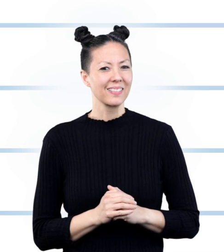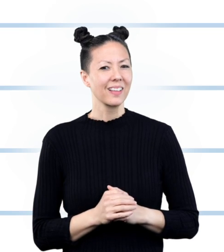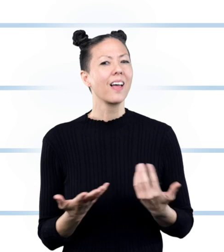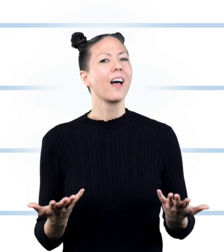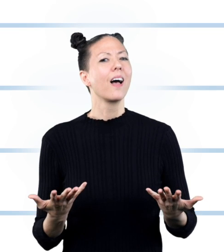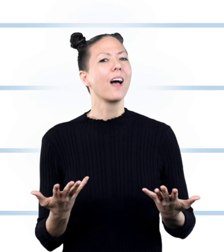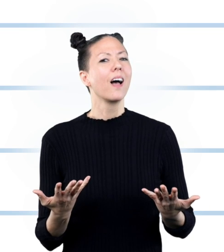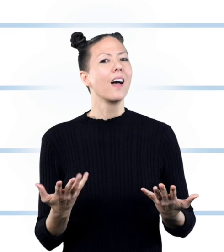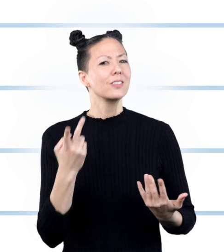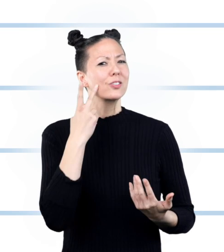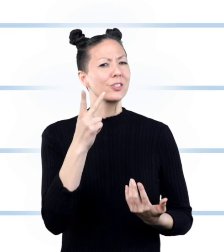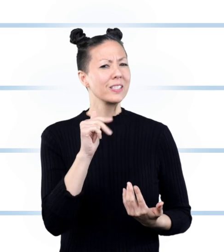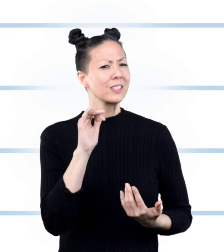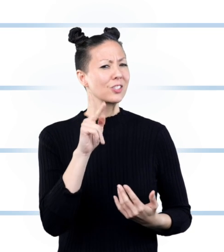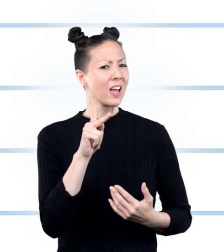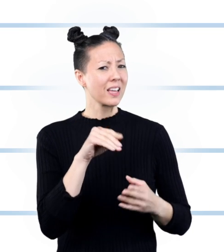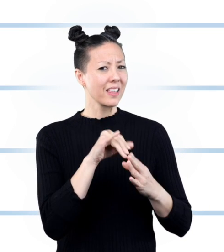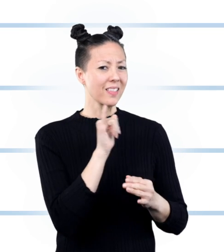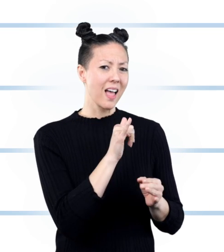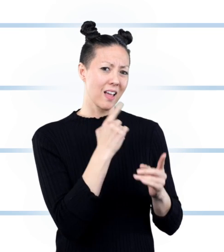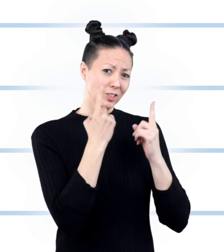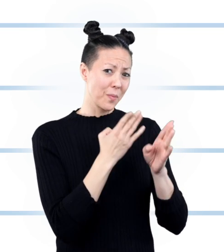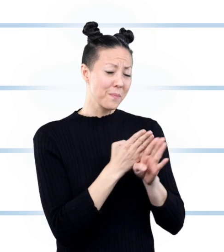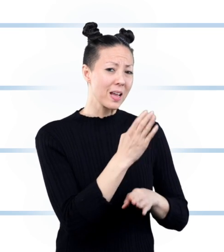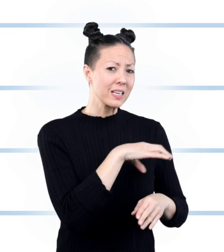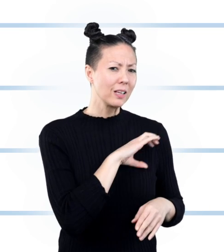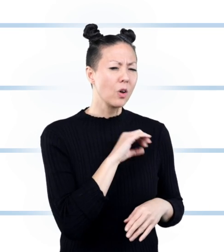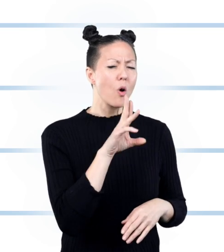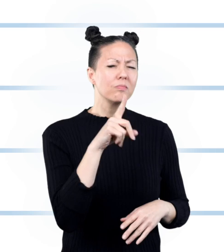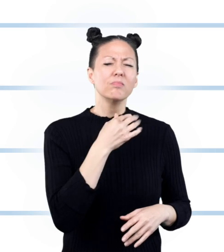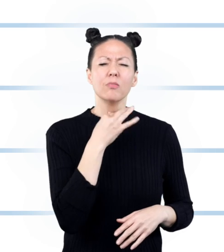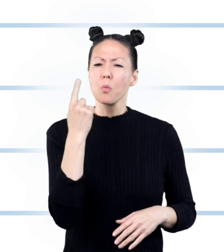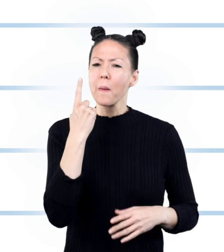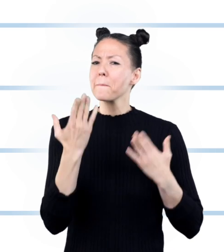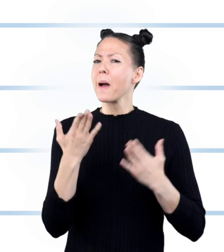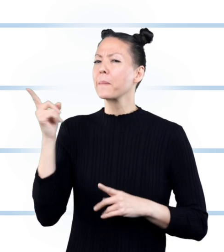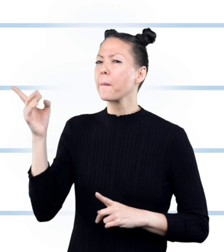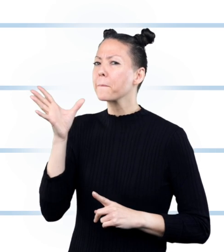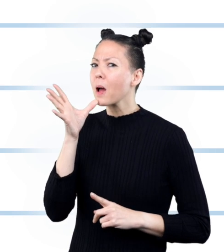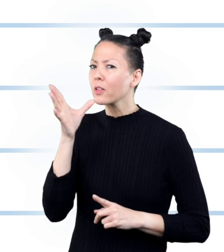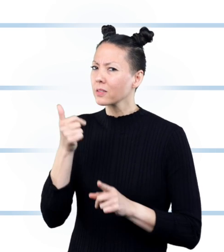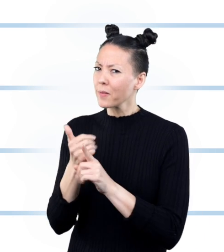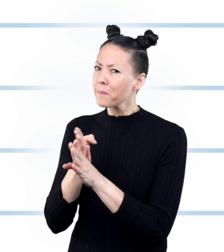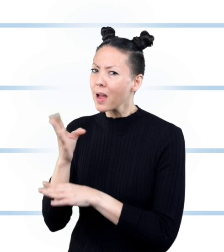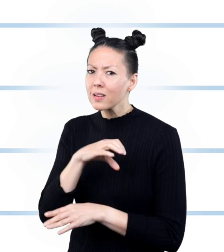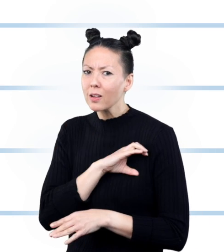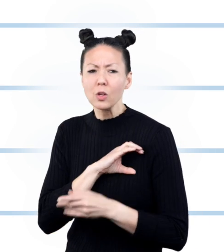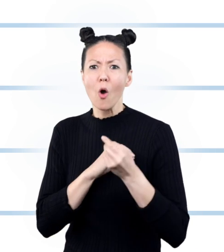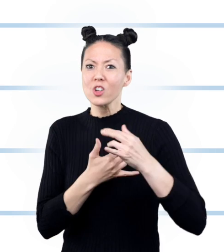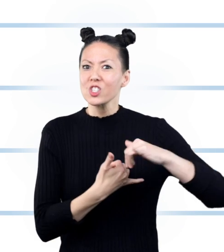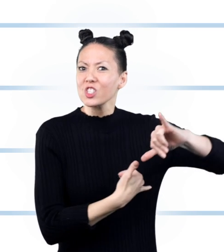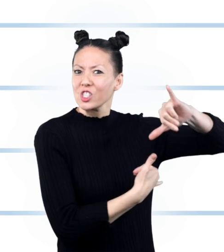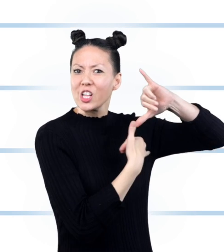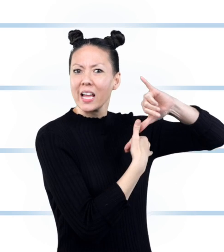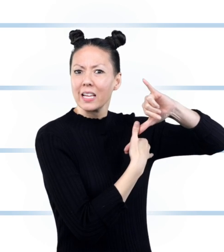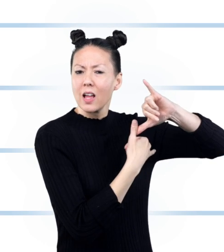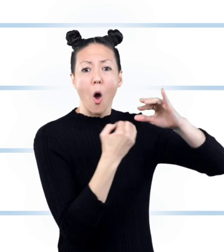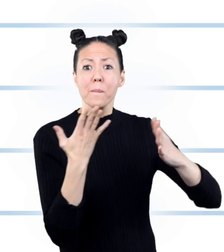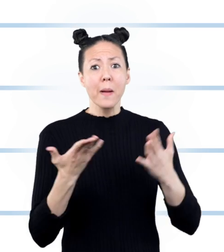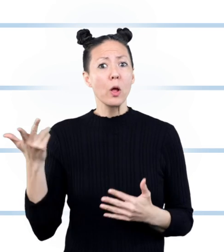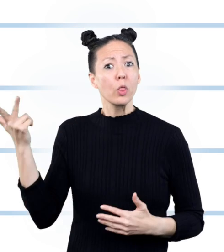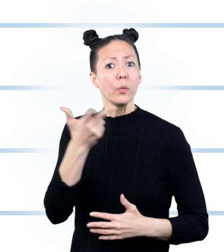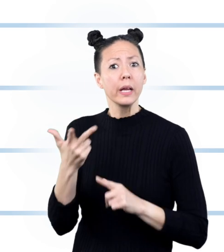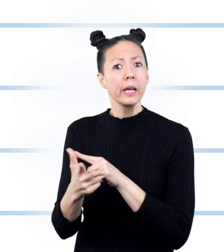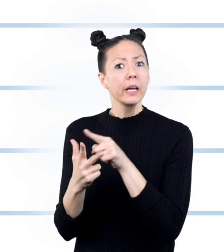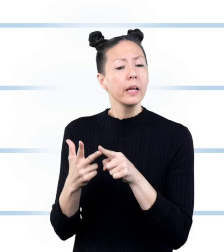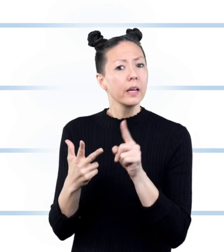Did you say that Jack is the main character? Or did you wonder if it was his mom, or the giant, or maybe